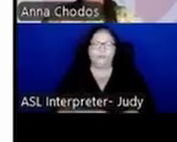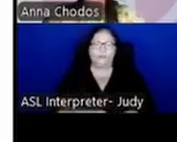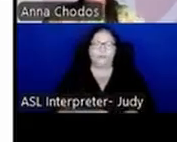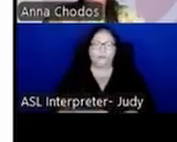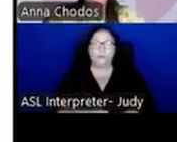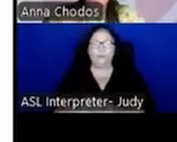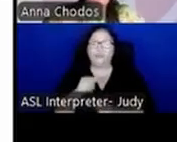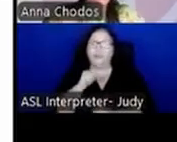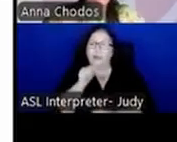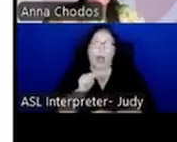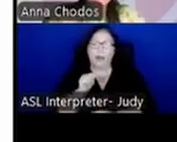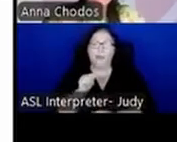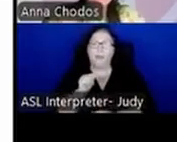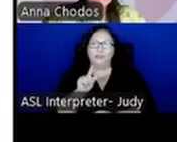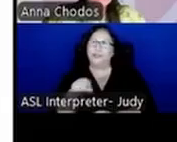just,